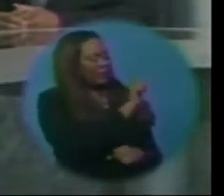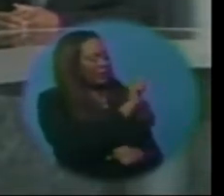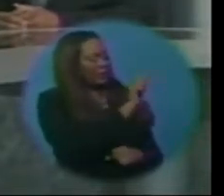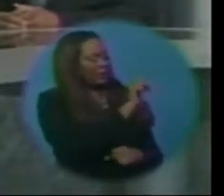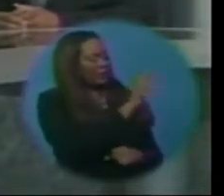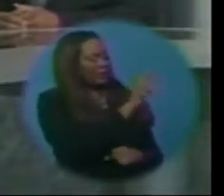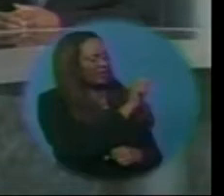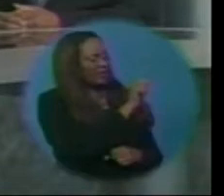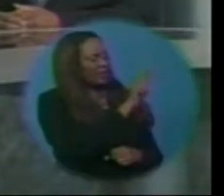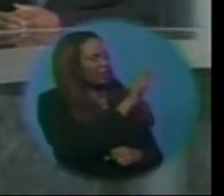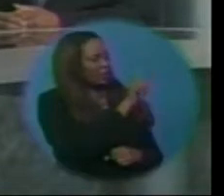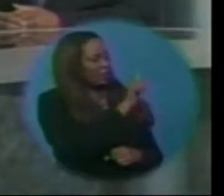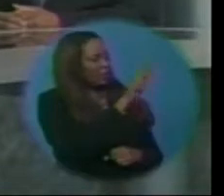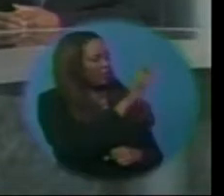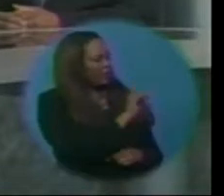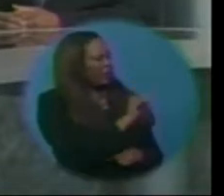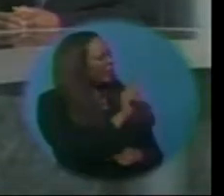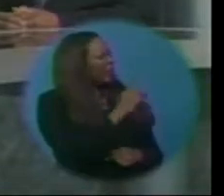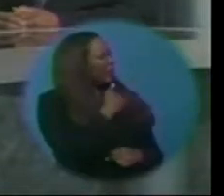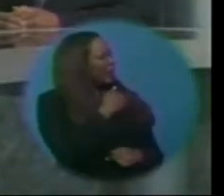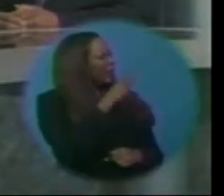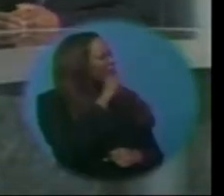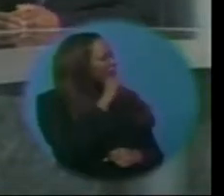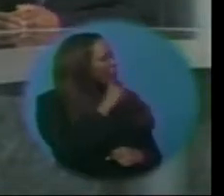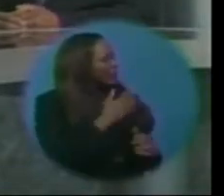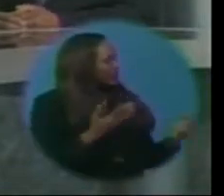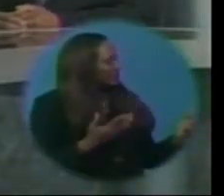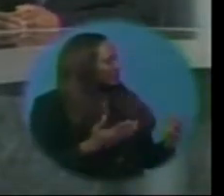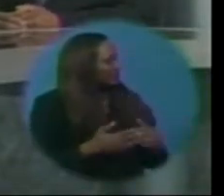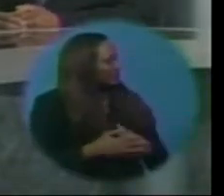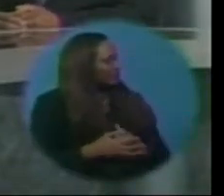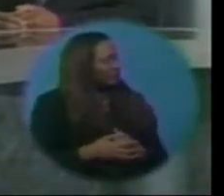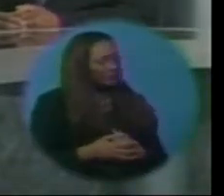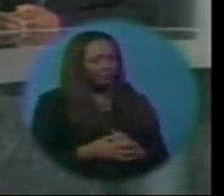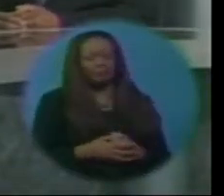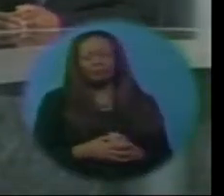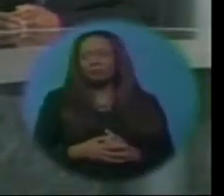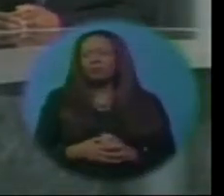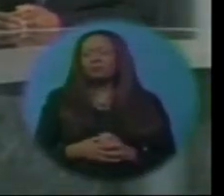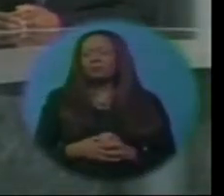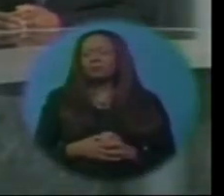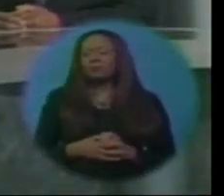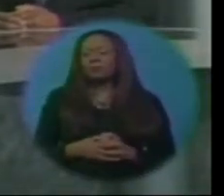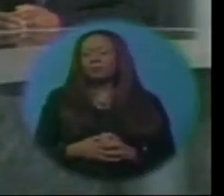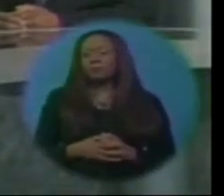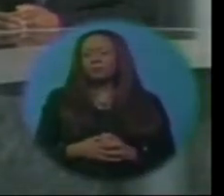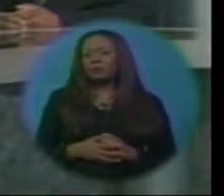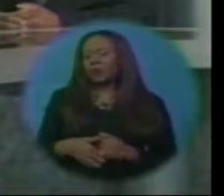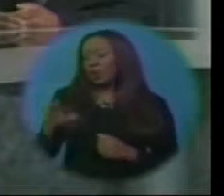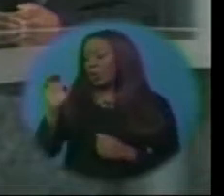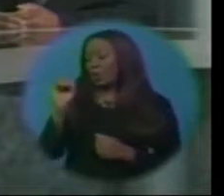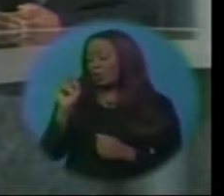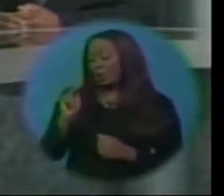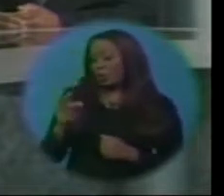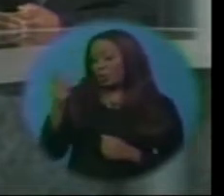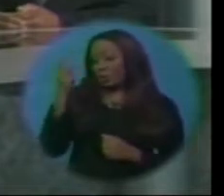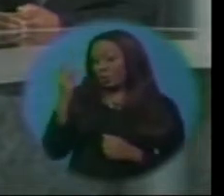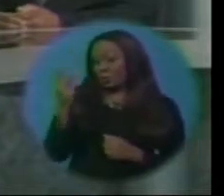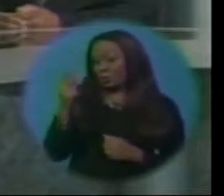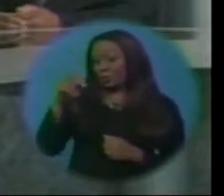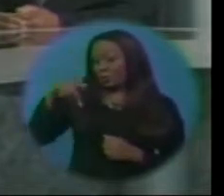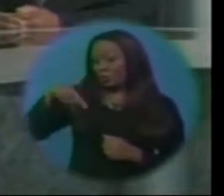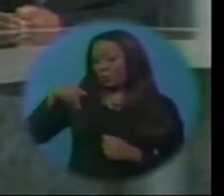building. Okay. And is it correct that 2 pumps for the South Coast plant are on their way